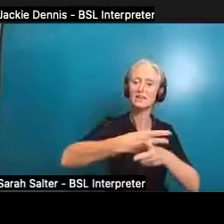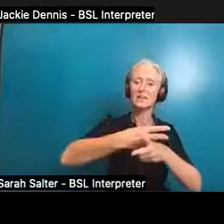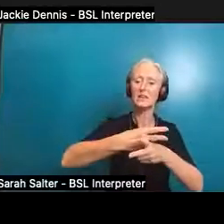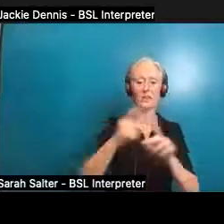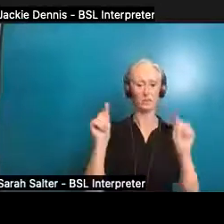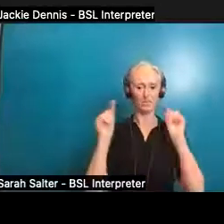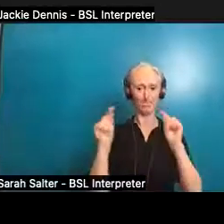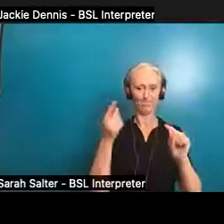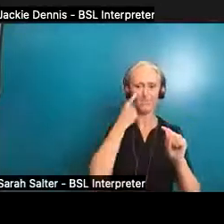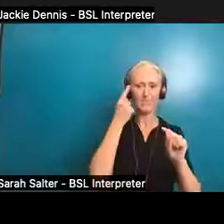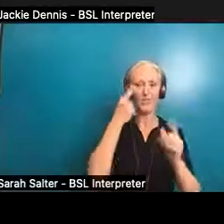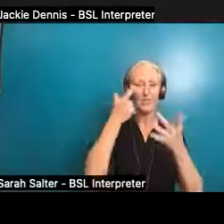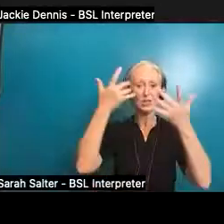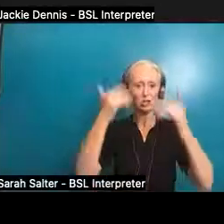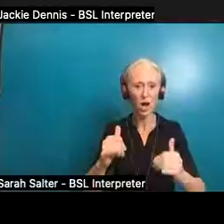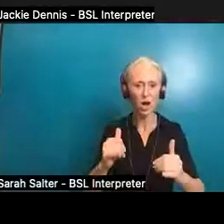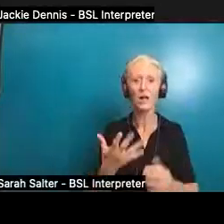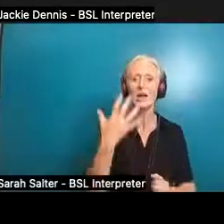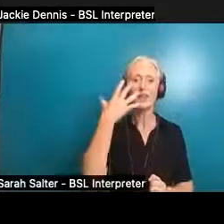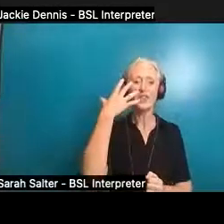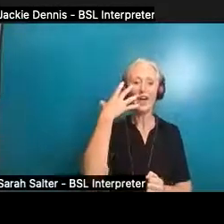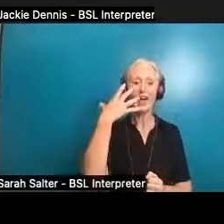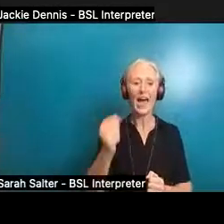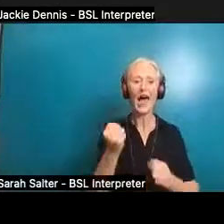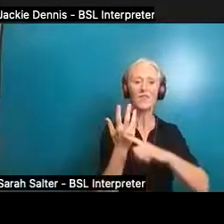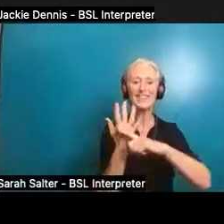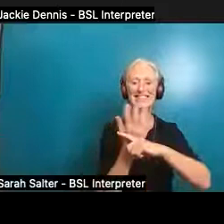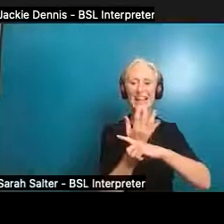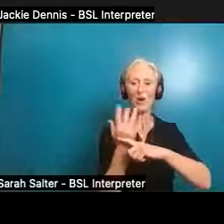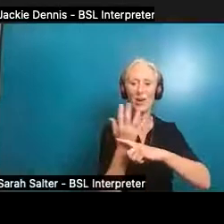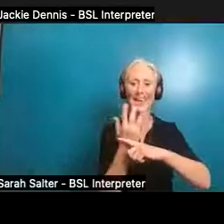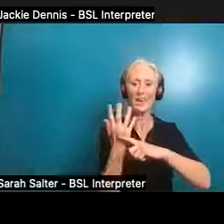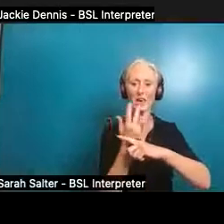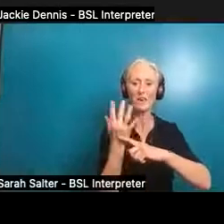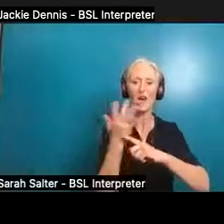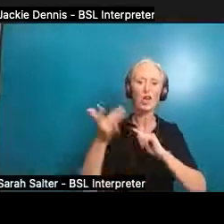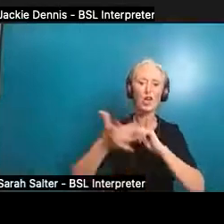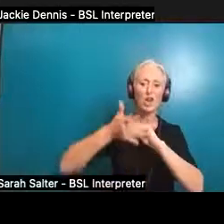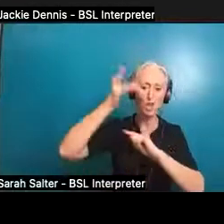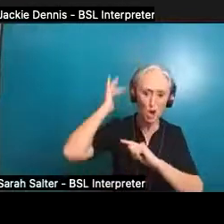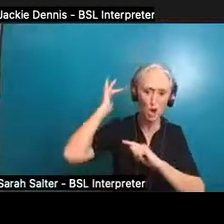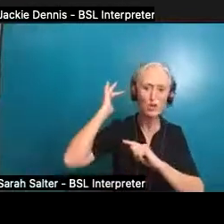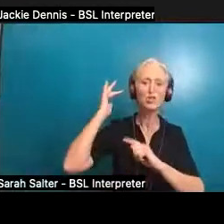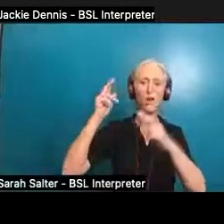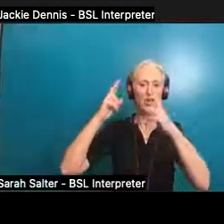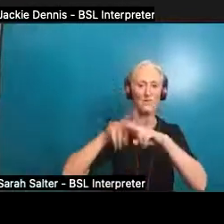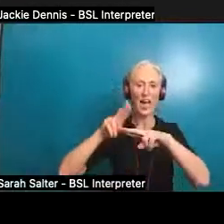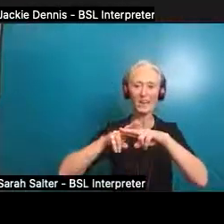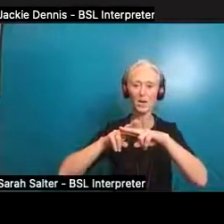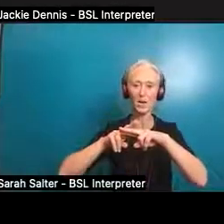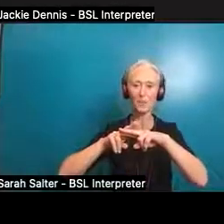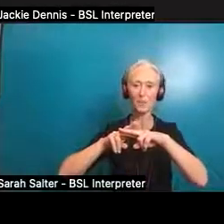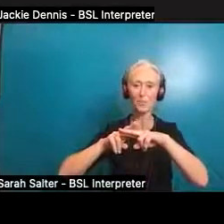had given something called ciliary neurotrophic factor into the eyes of patients with early